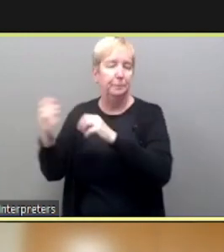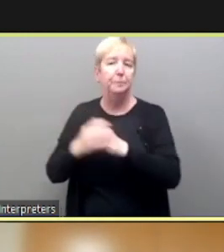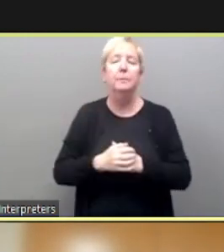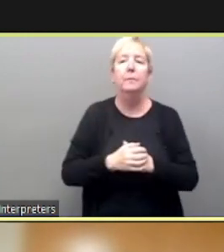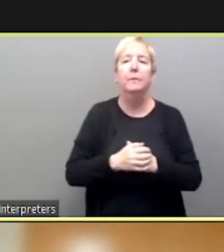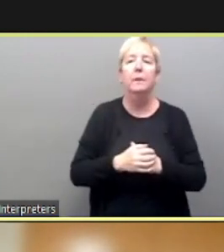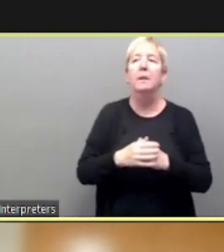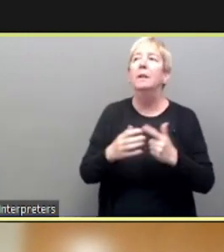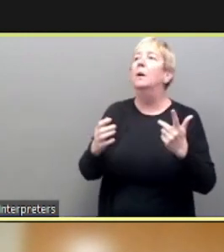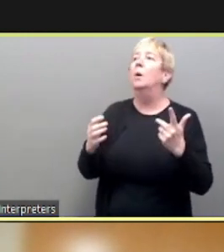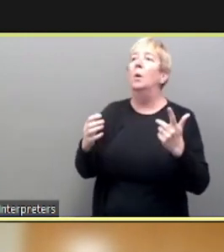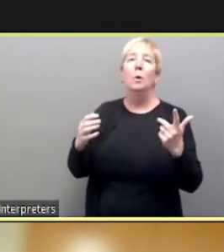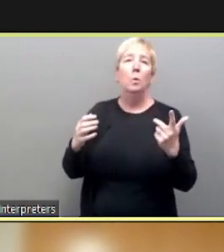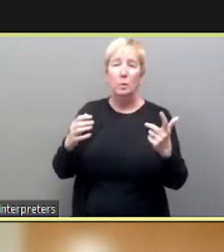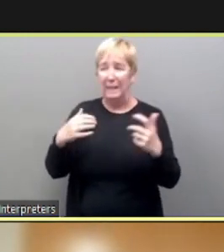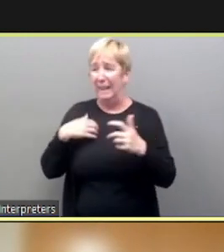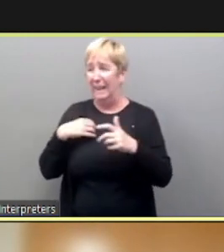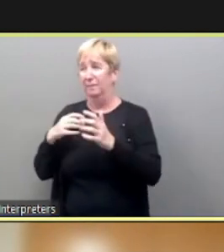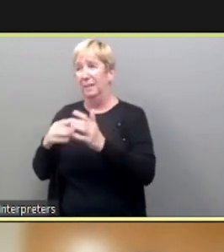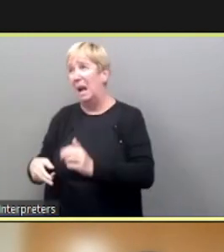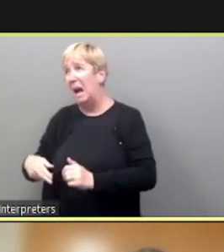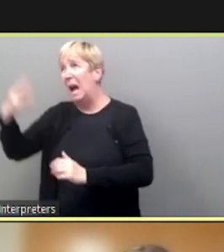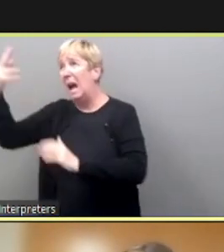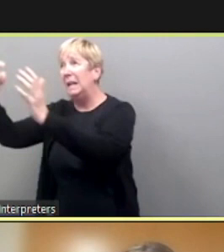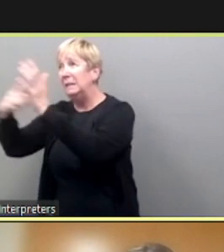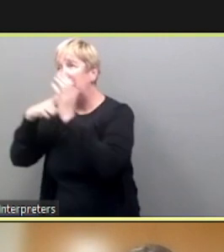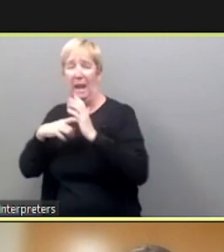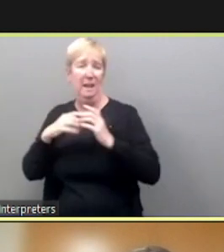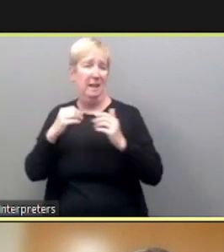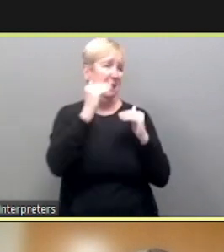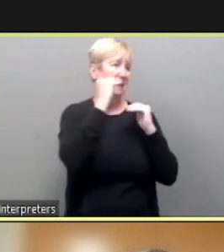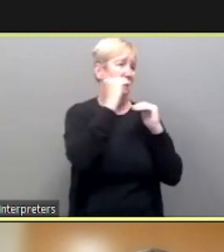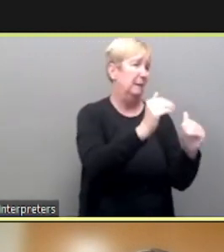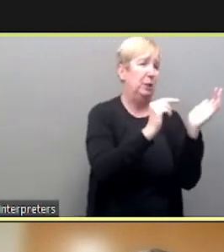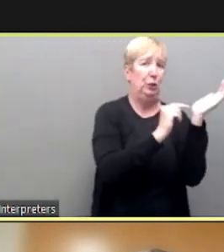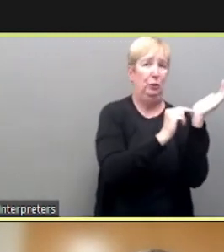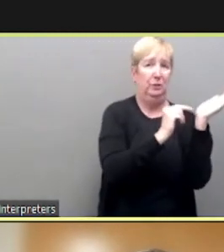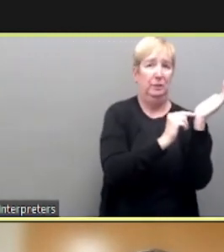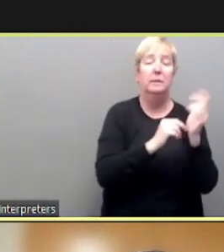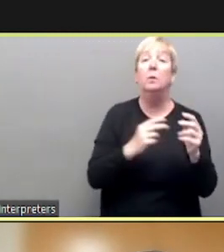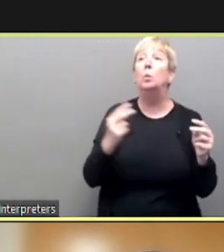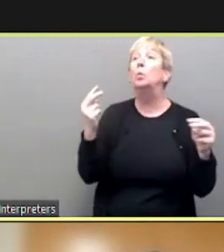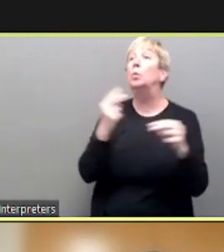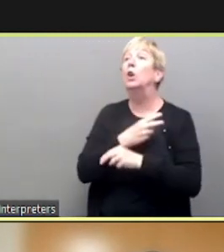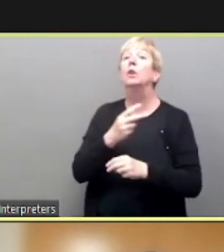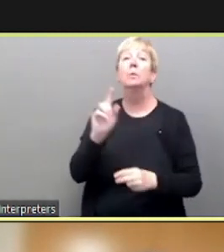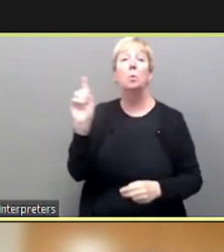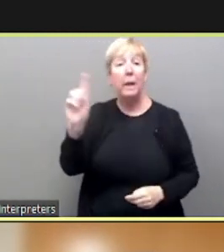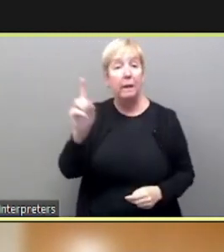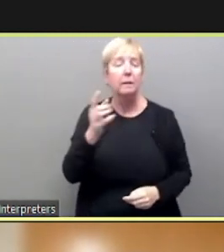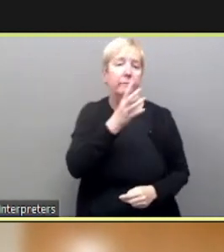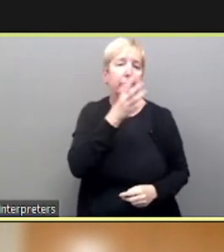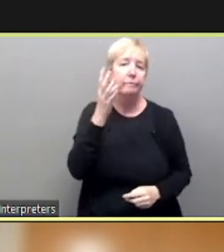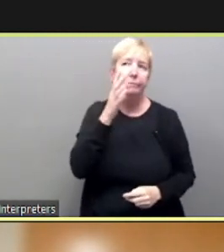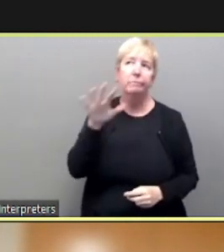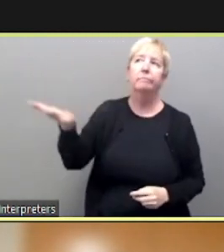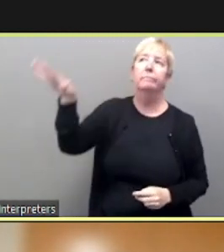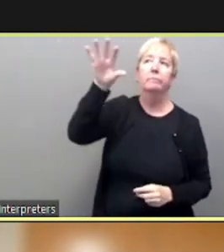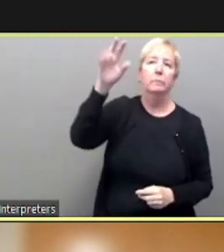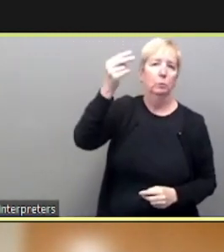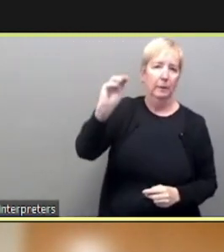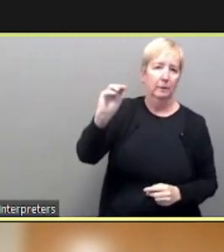available resources. This is particularly bad in rural New Mexico. Because of the lack